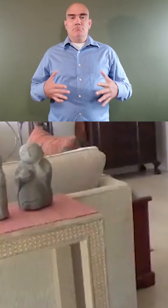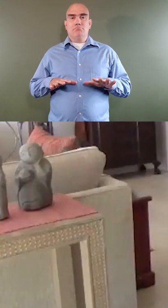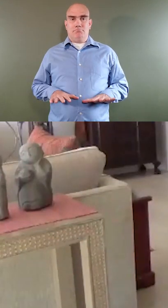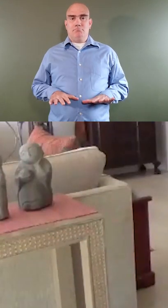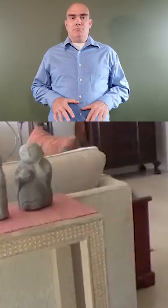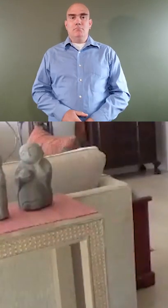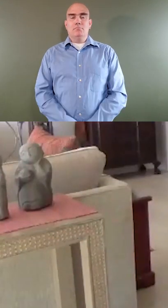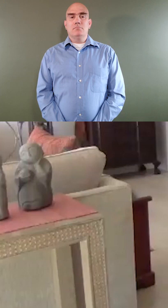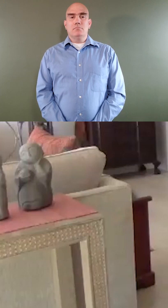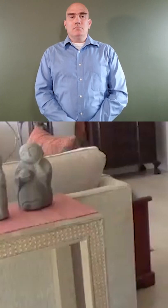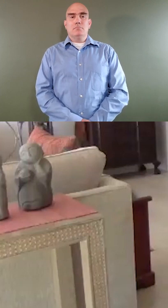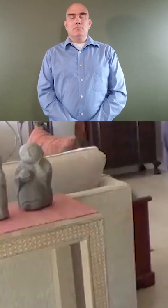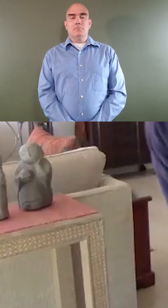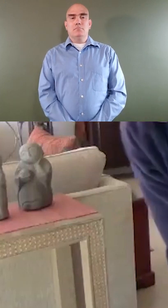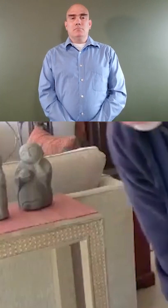Okay.